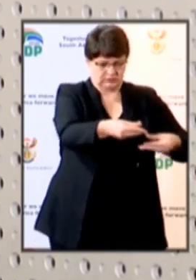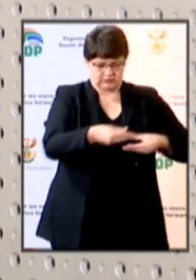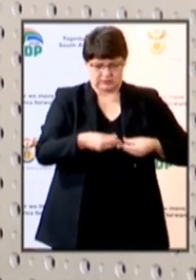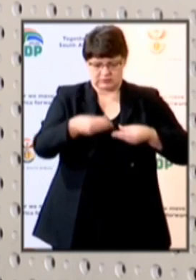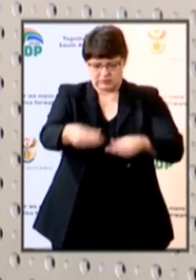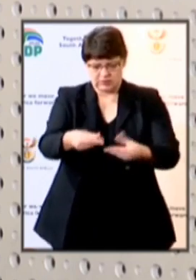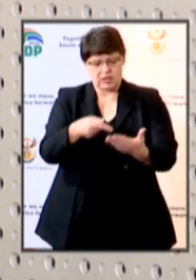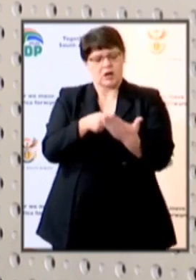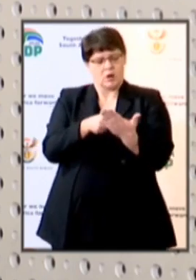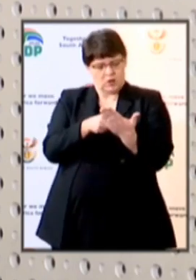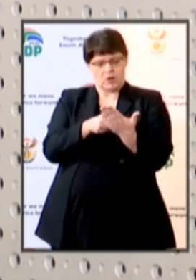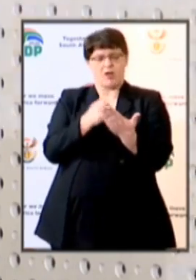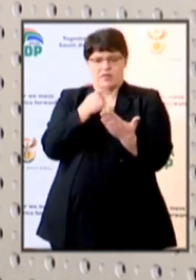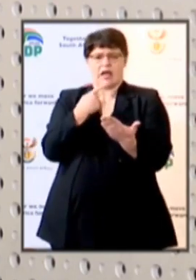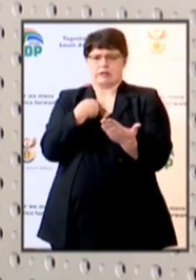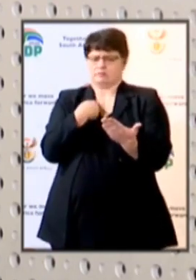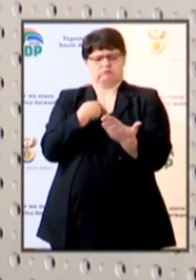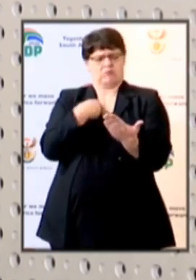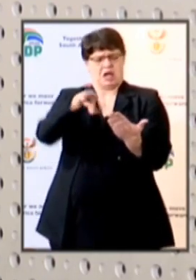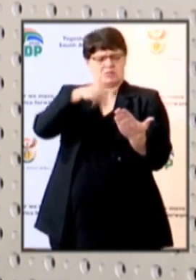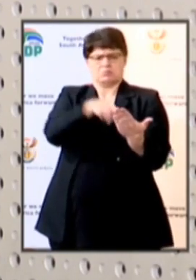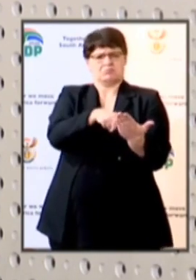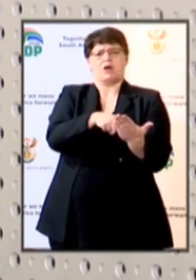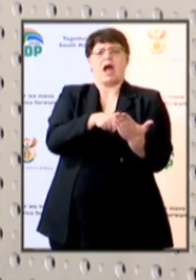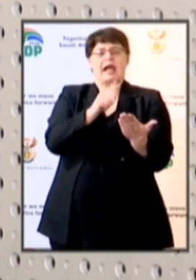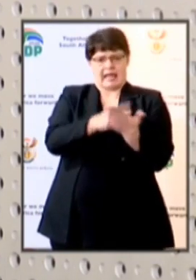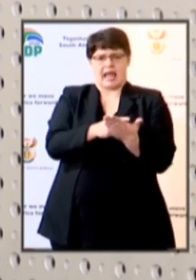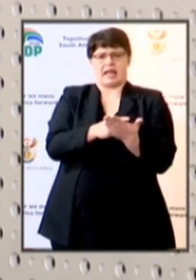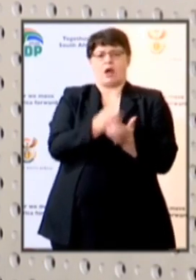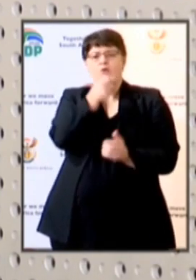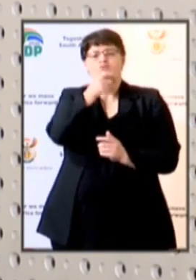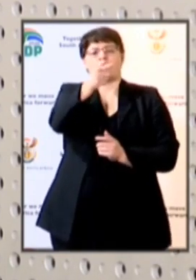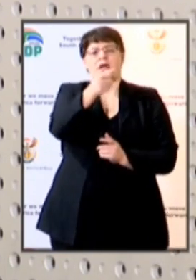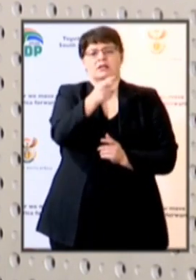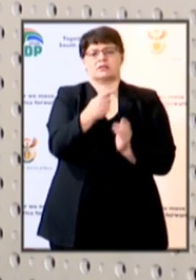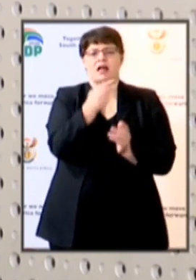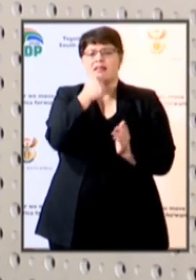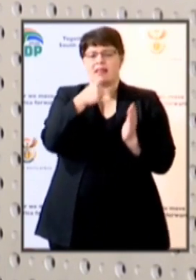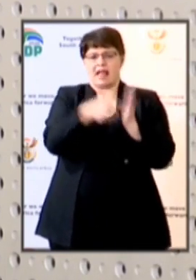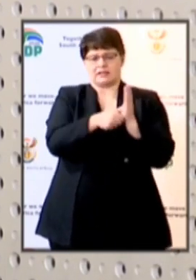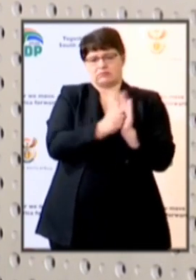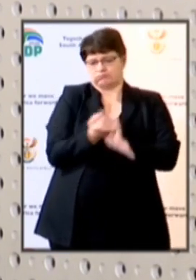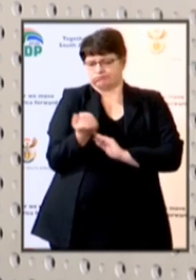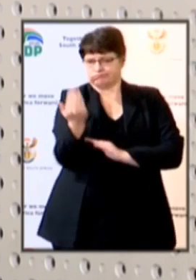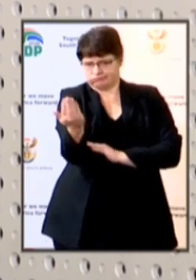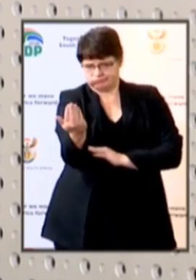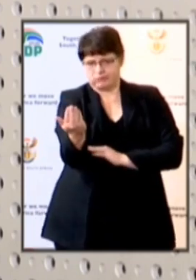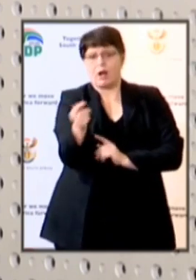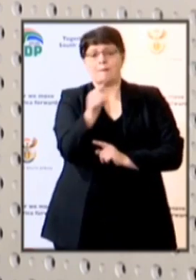make comments but also be prepared for what is to come.